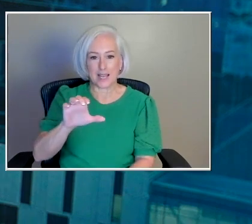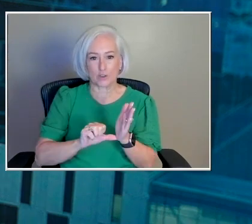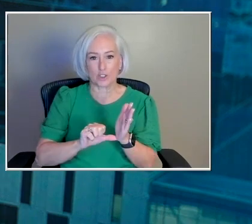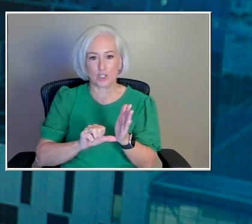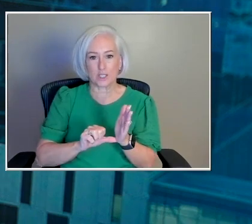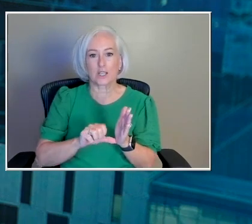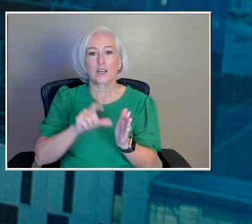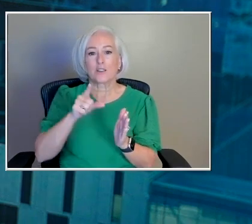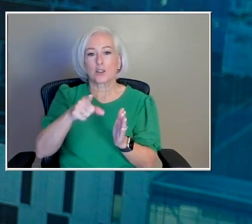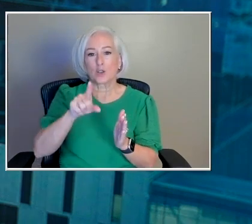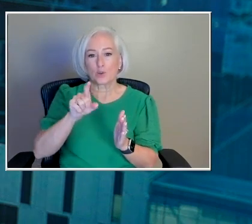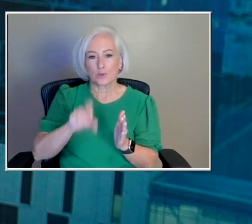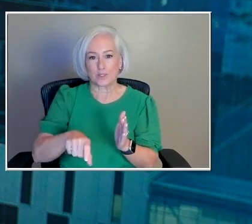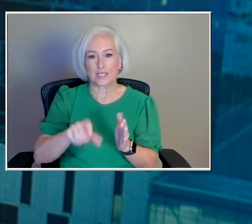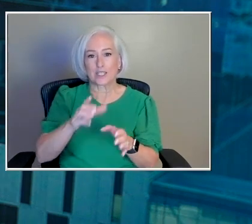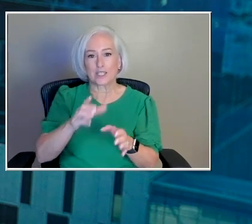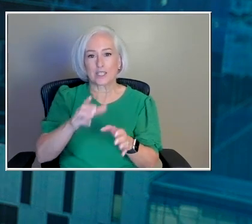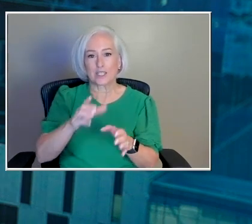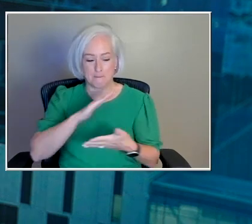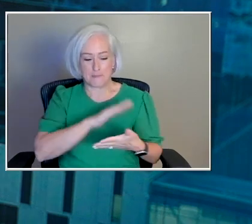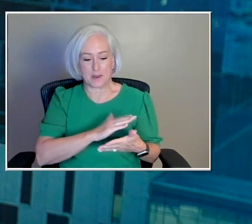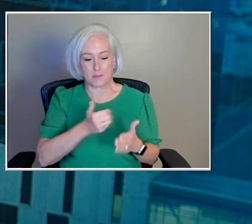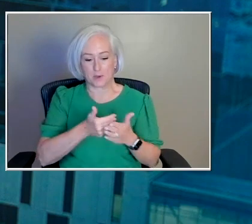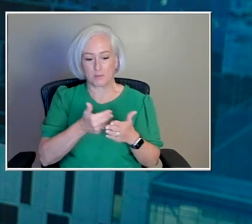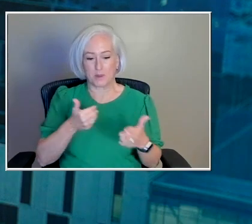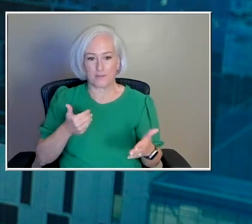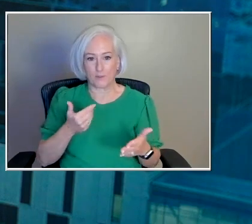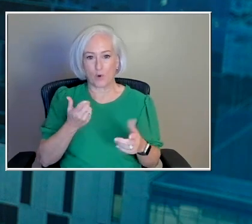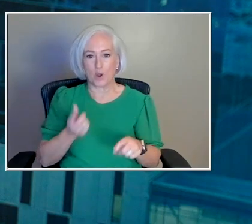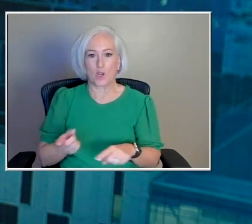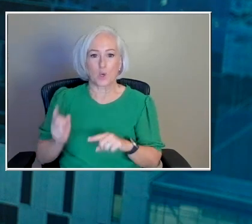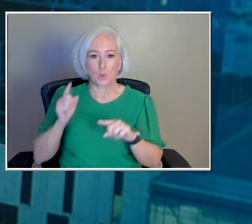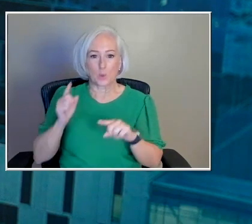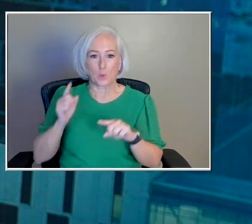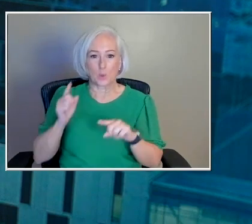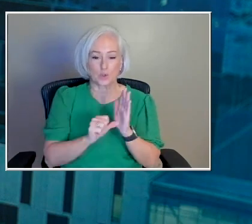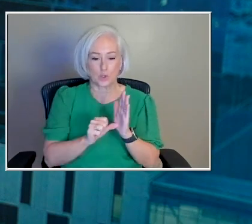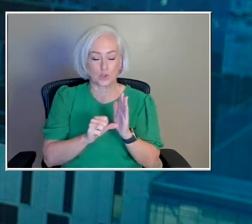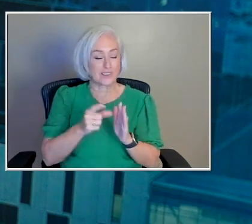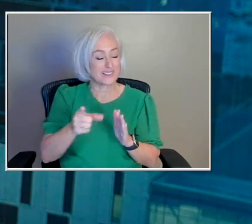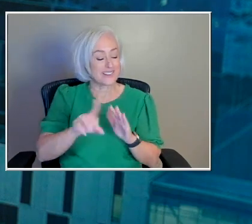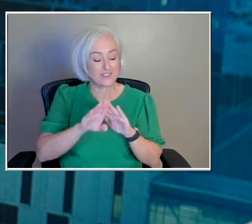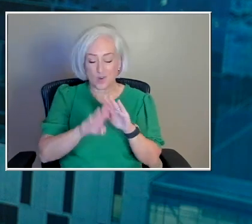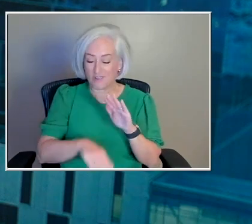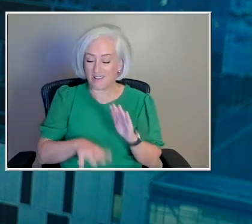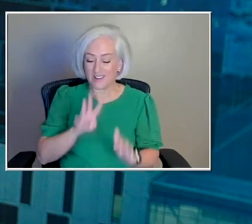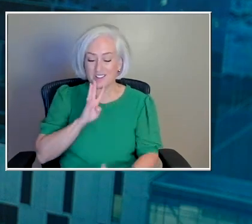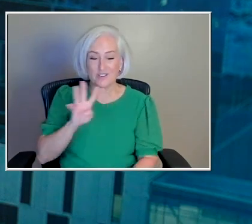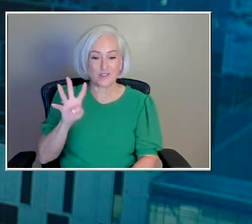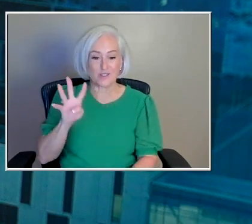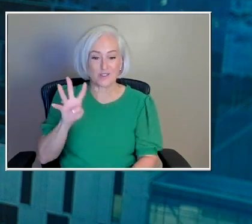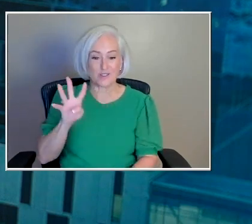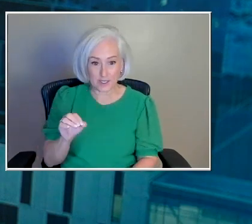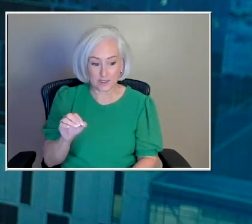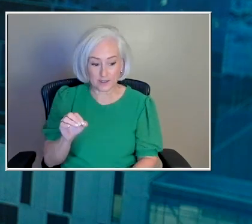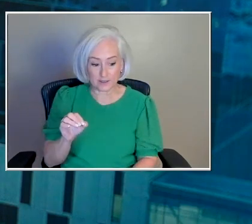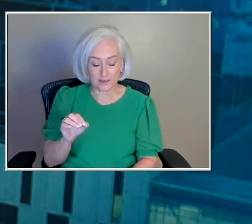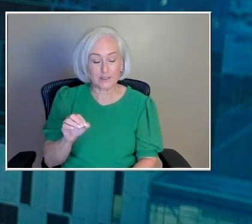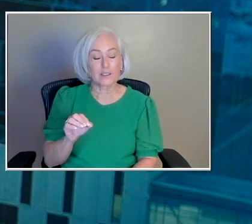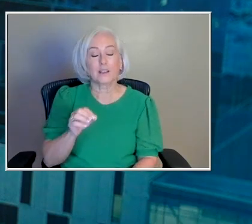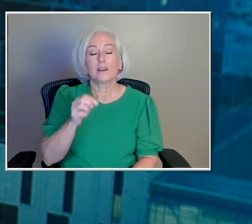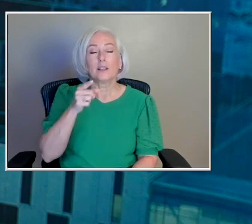take you back to surgery. So anytime women, even if you're under the age of 40, but in any age, if you are having